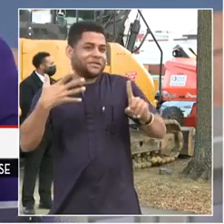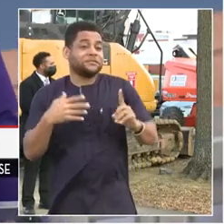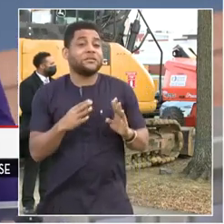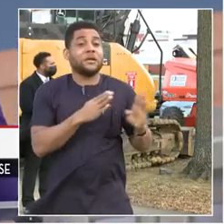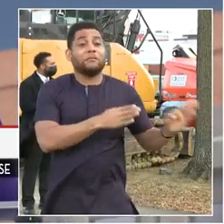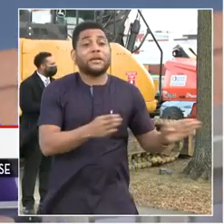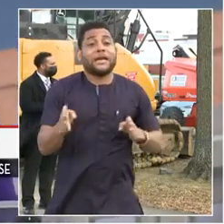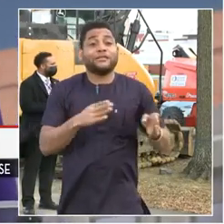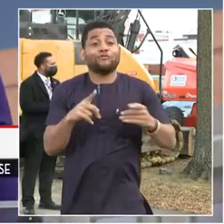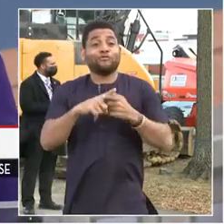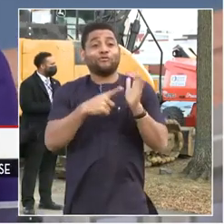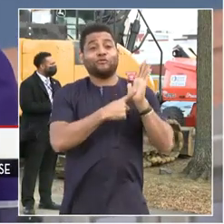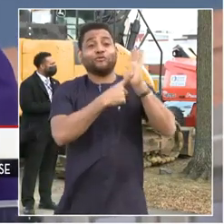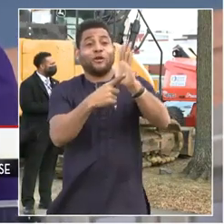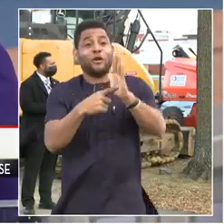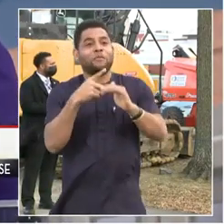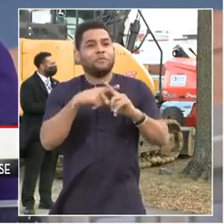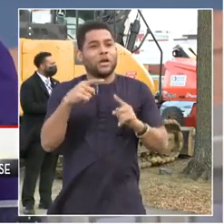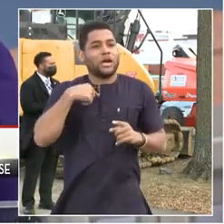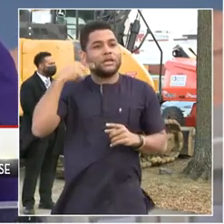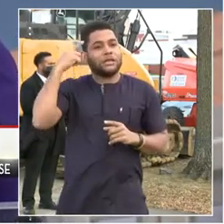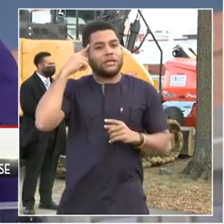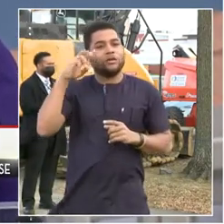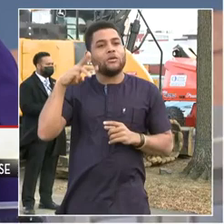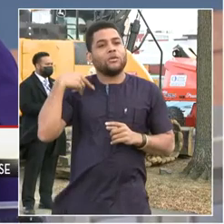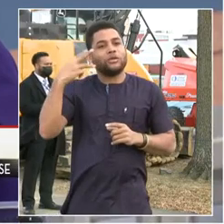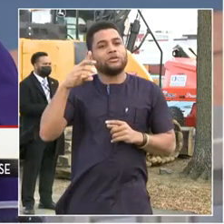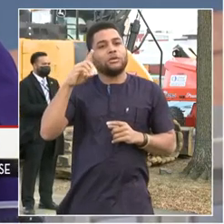then I think the Washington Post unveiled it.